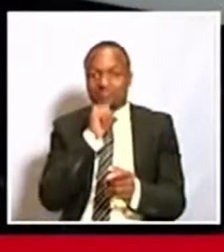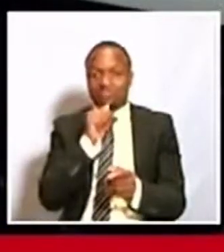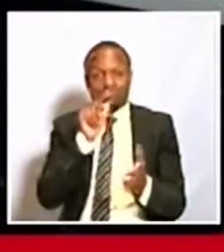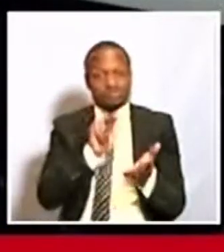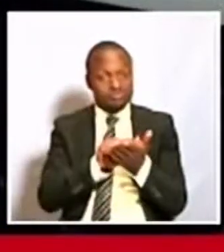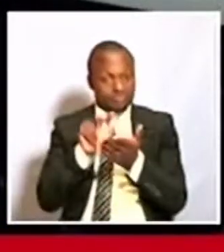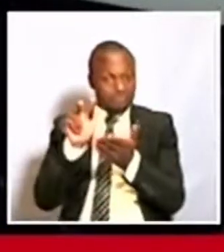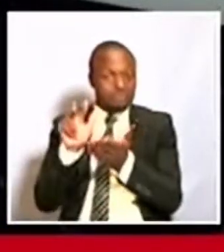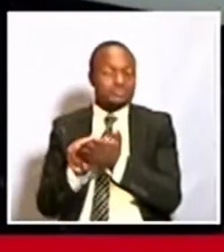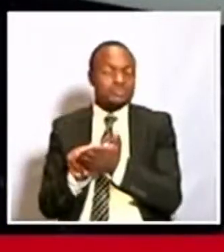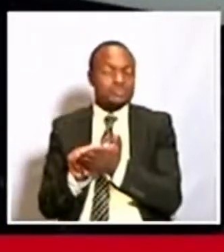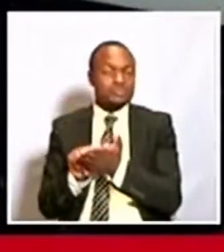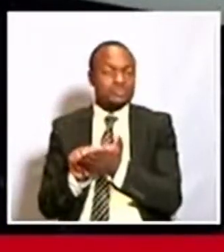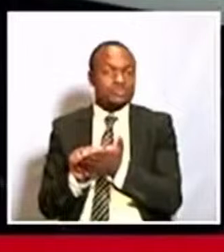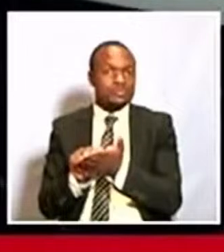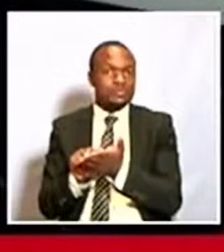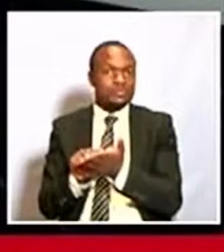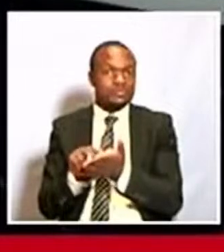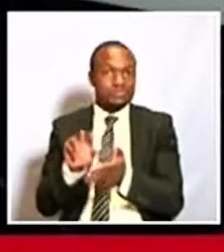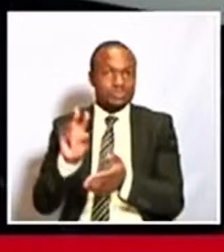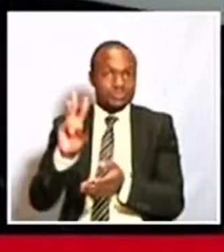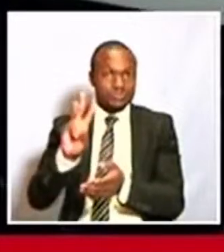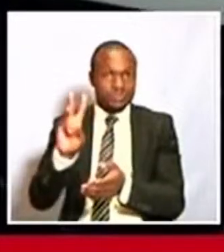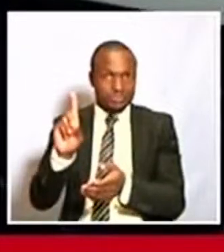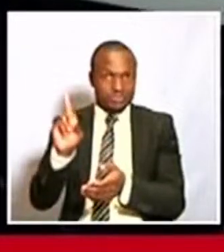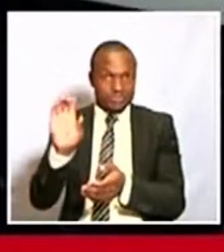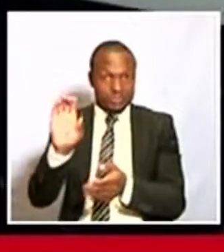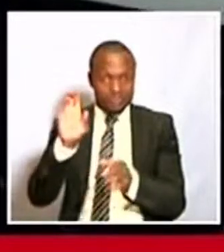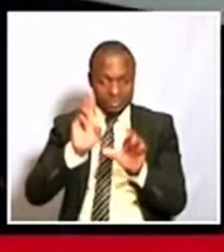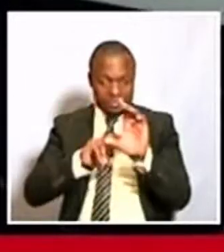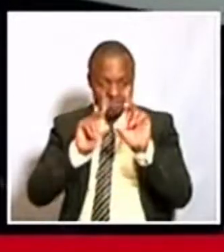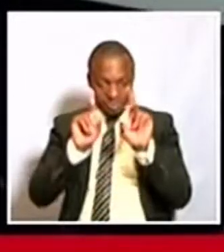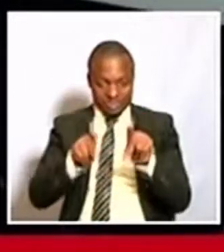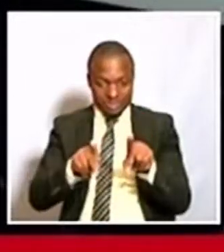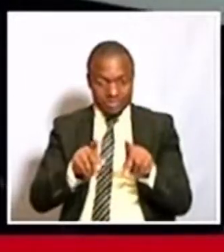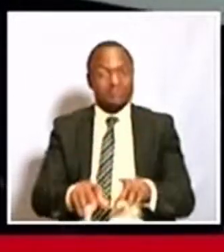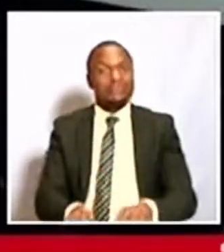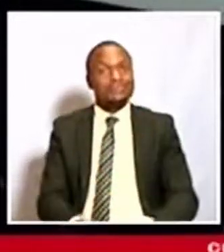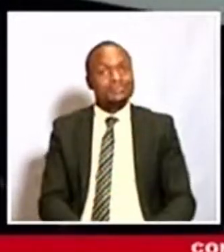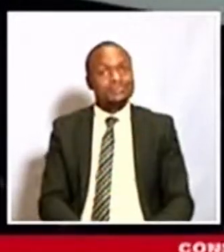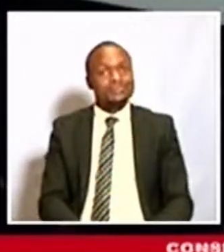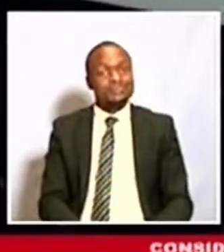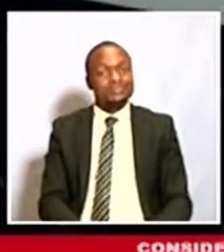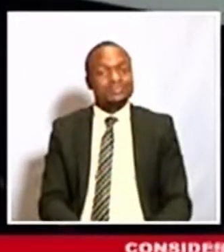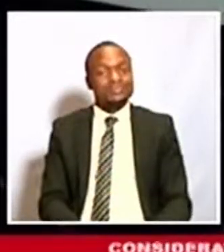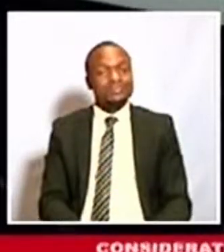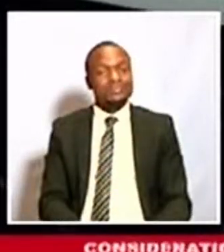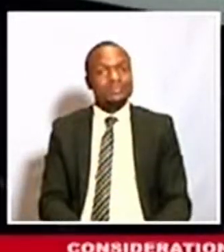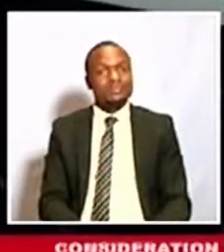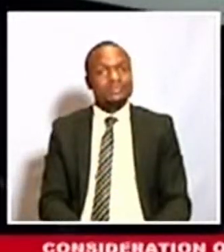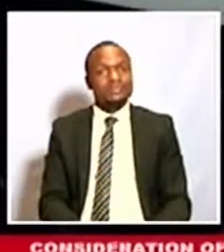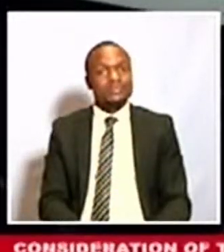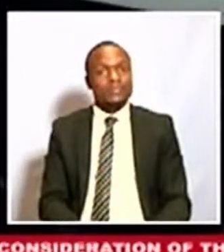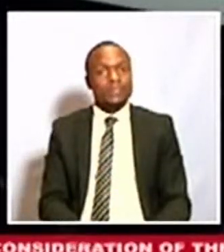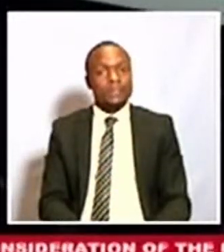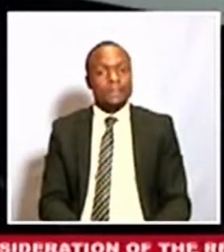by the Ward Development Committee chairpersons. And